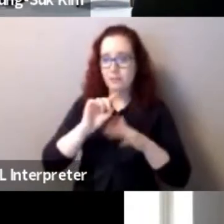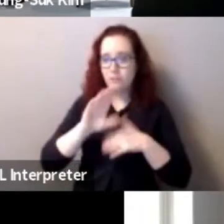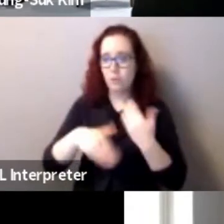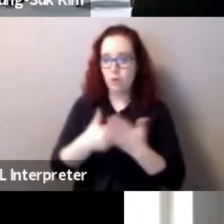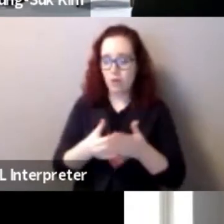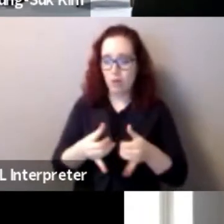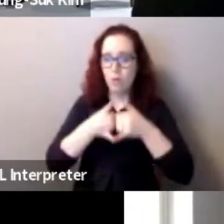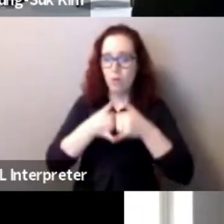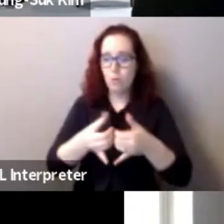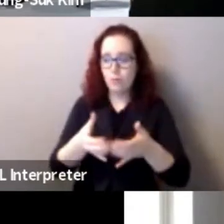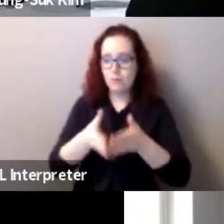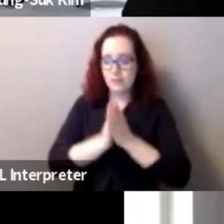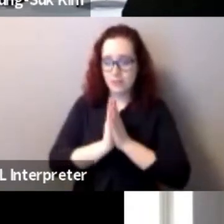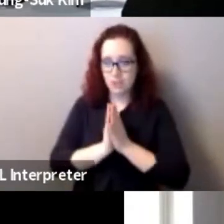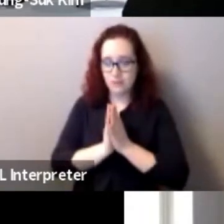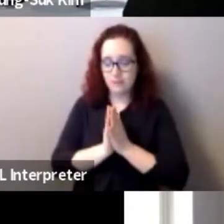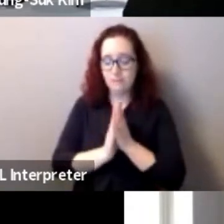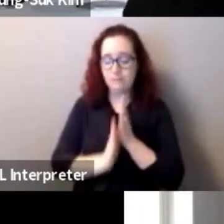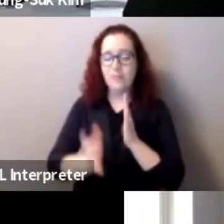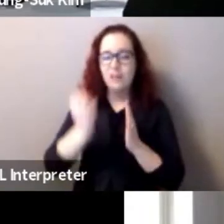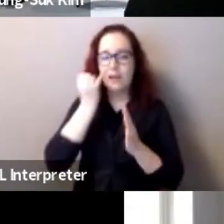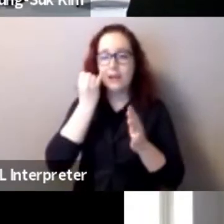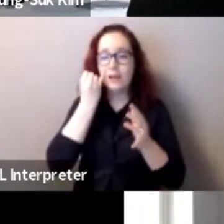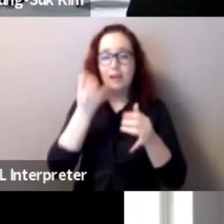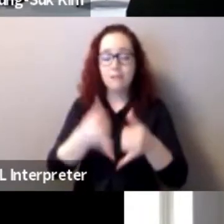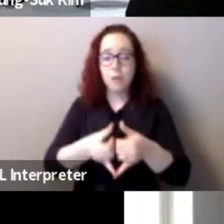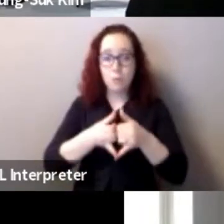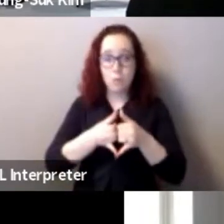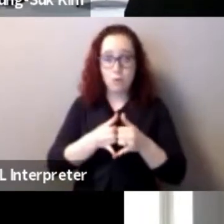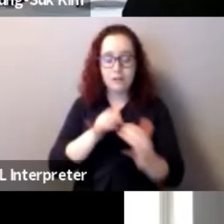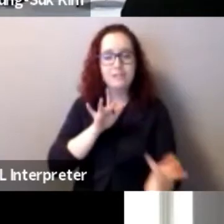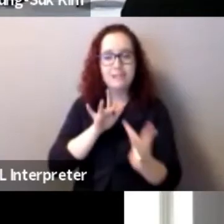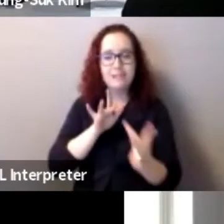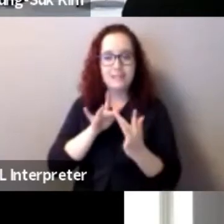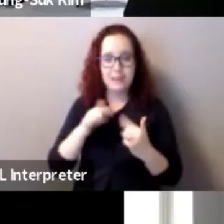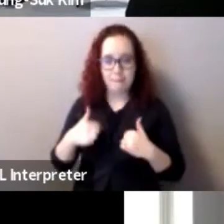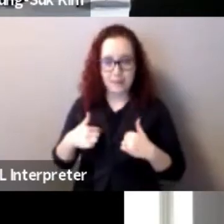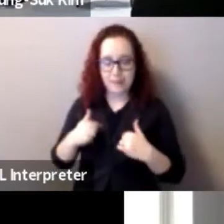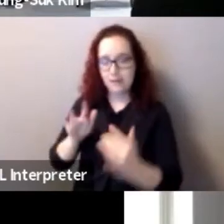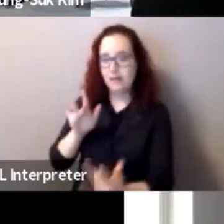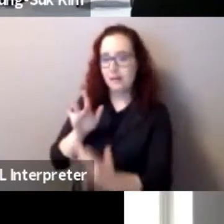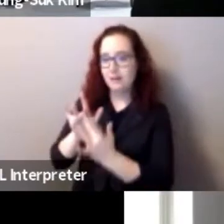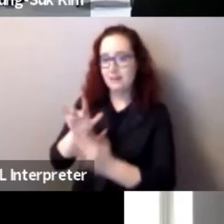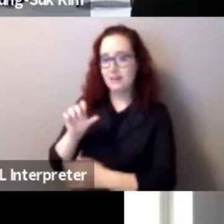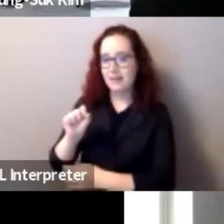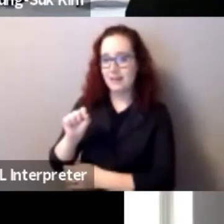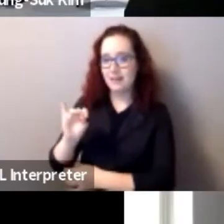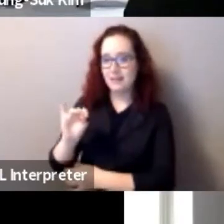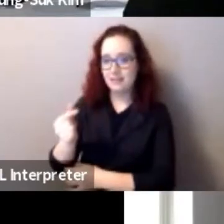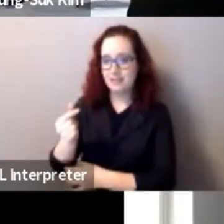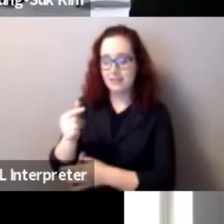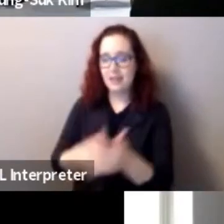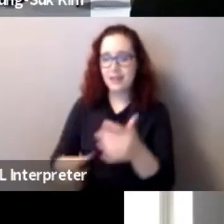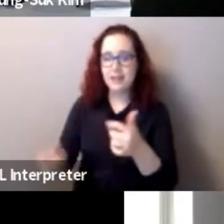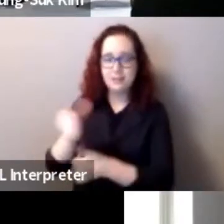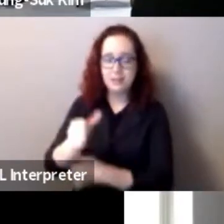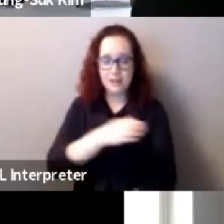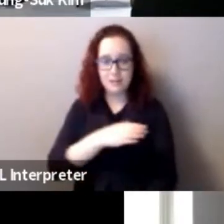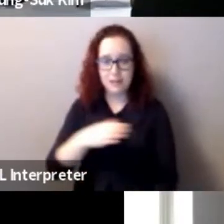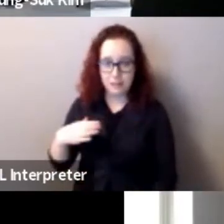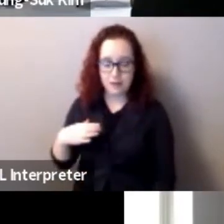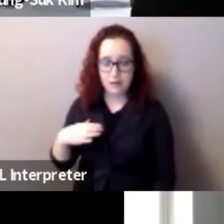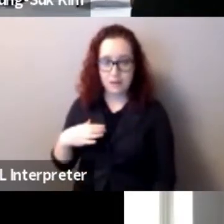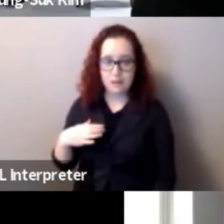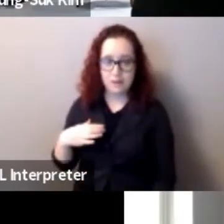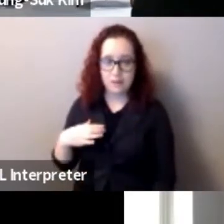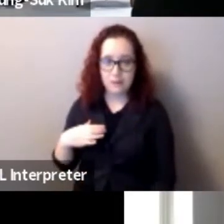petition. If you're doing an award, feel free to reach out to me or members of the SIG Executive Committee. I'm more than happy to answer questions in advance if that means